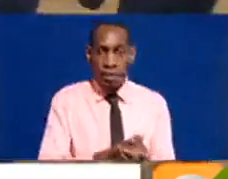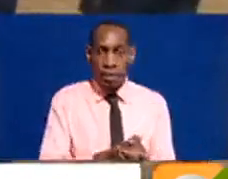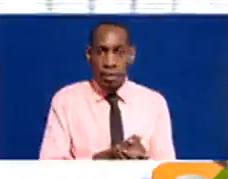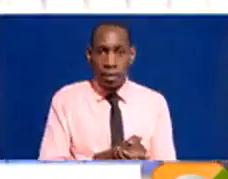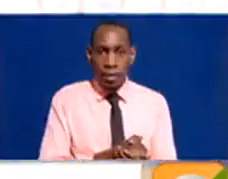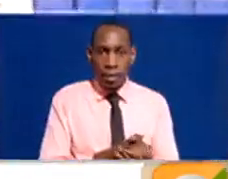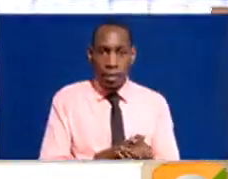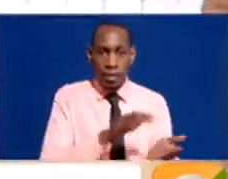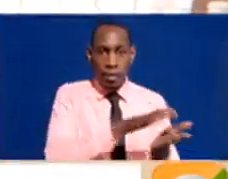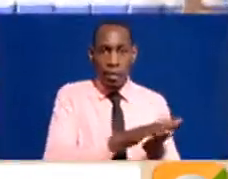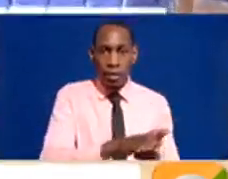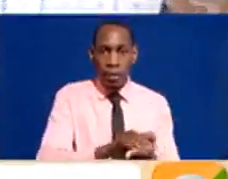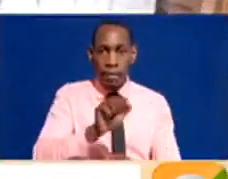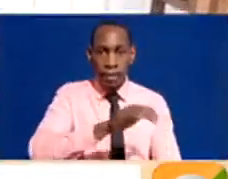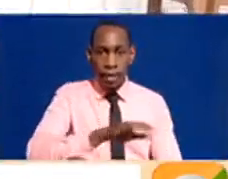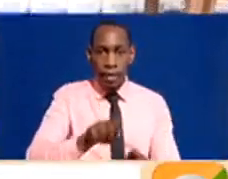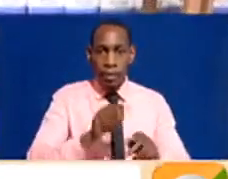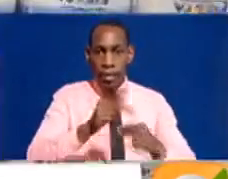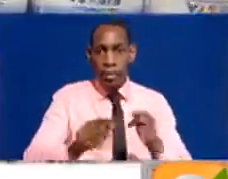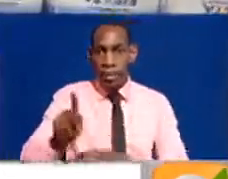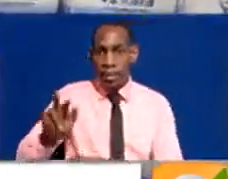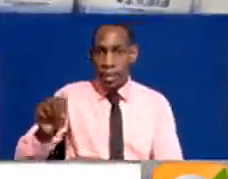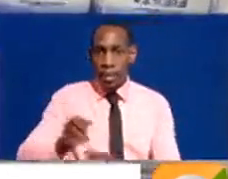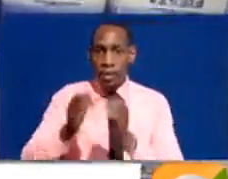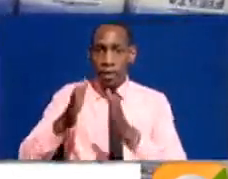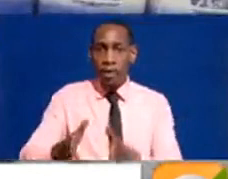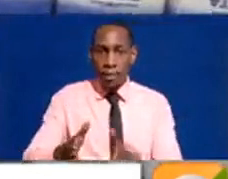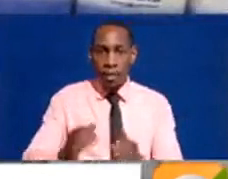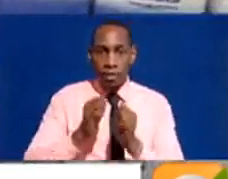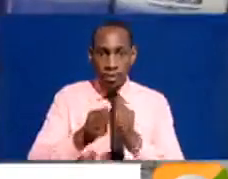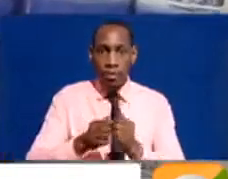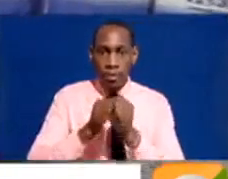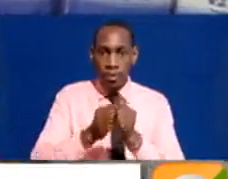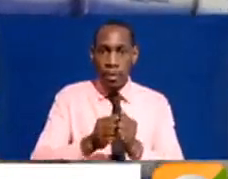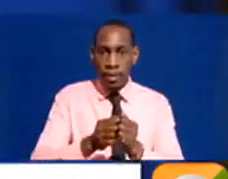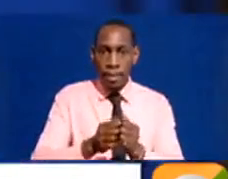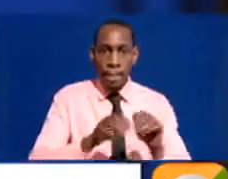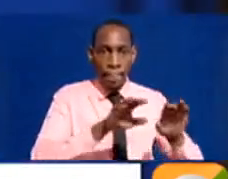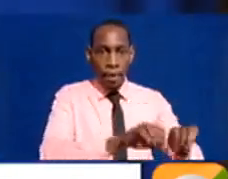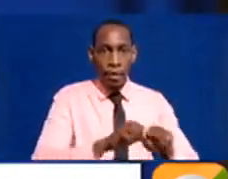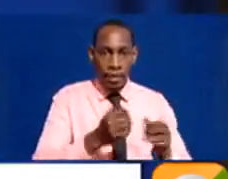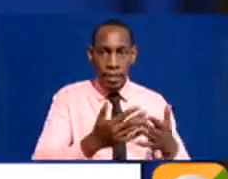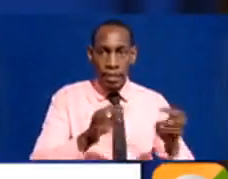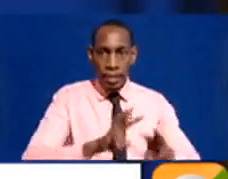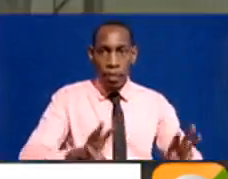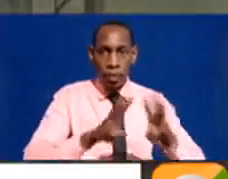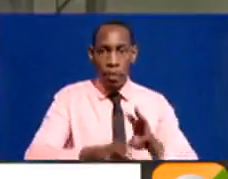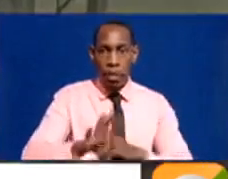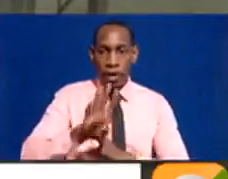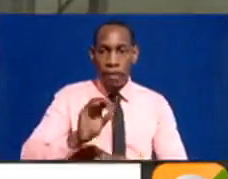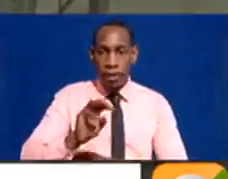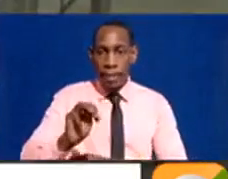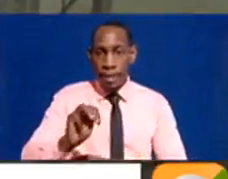in five warehouses. In the process, KRA officers, alongside sleuths, recovered goods worth 40